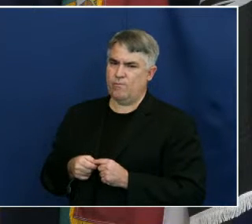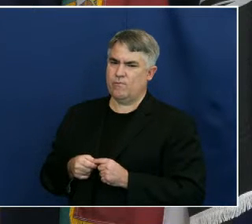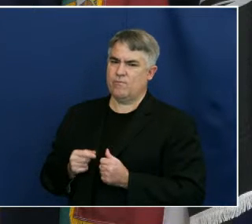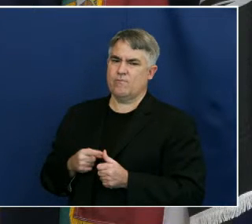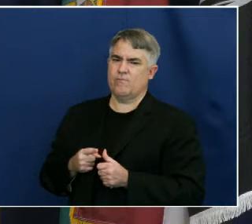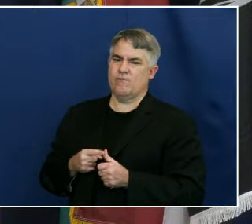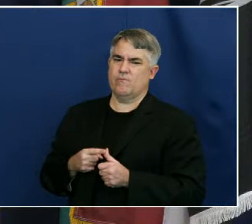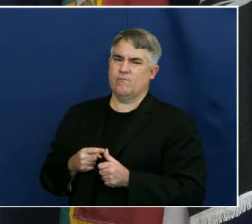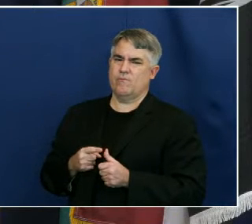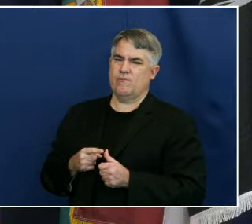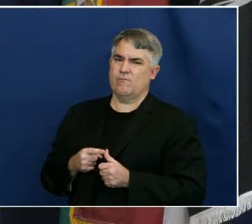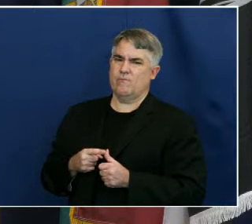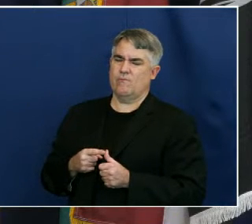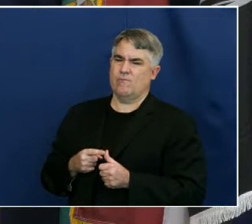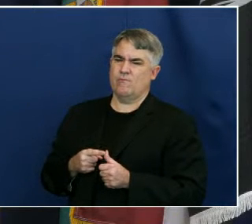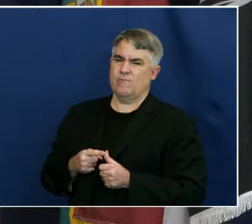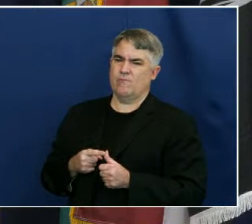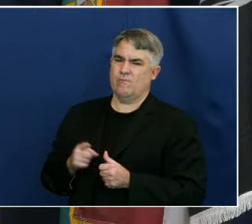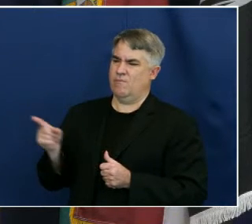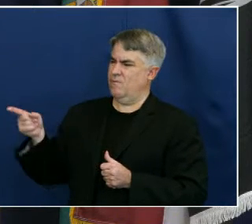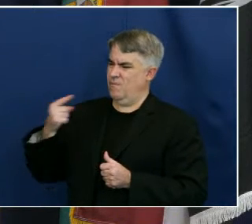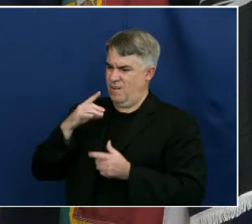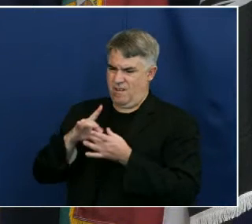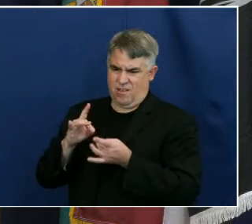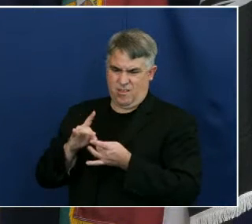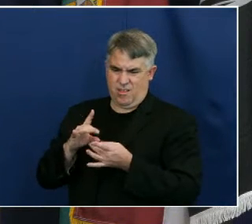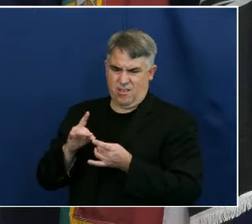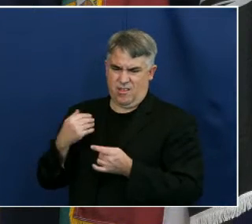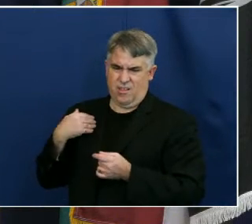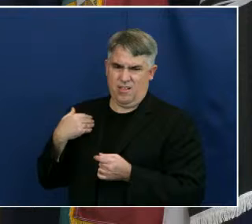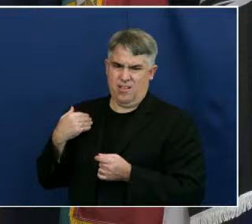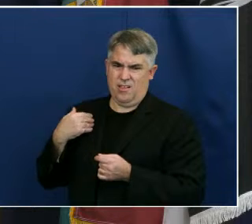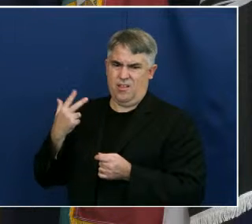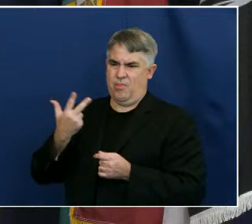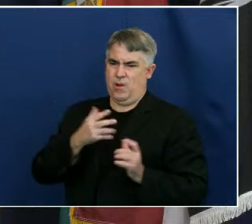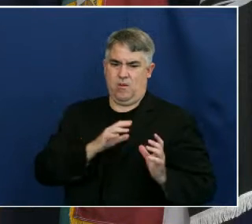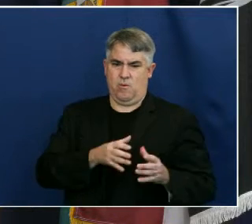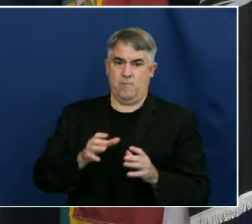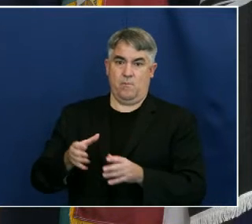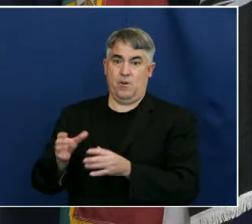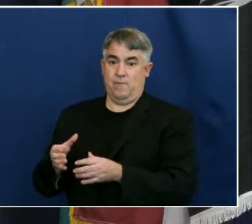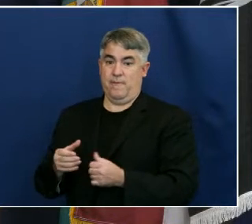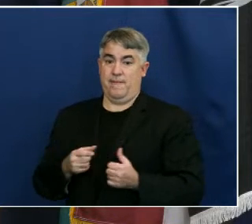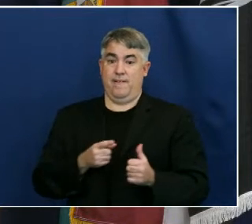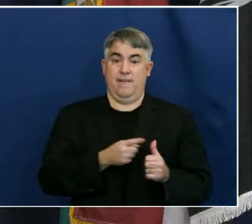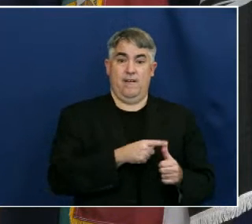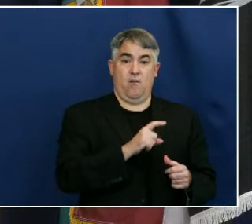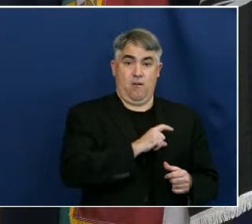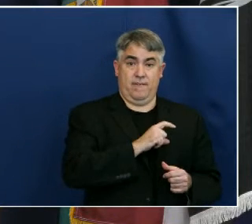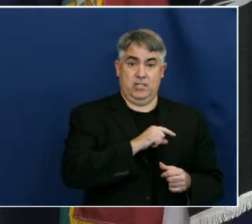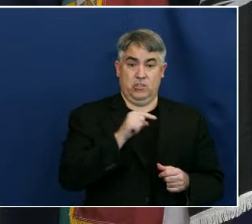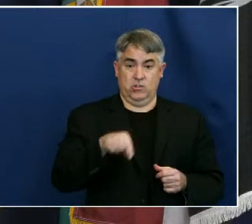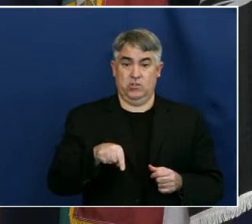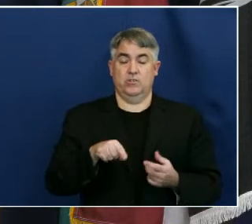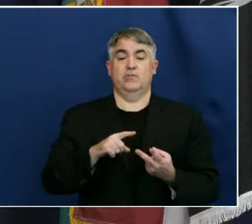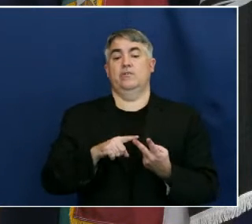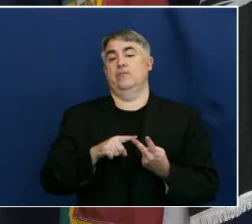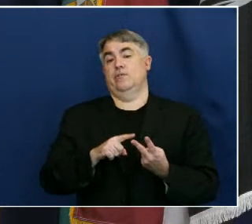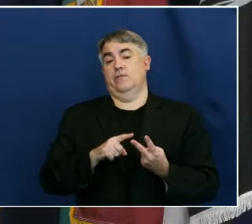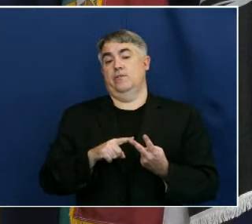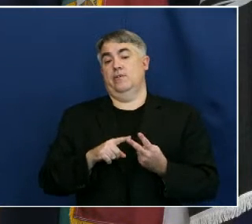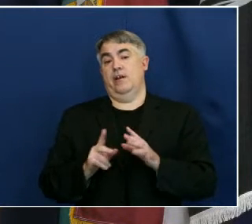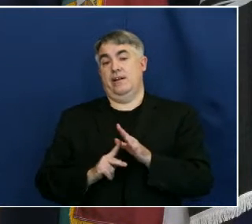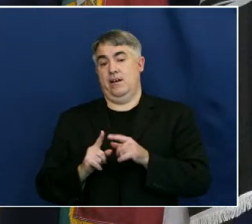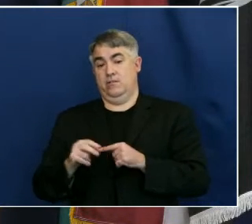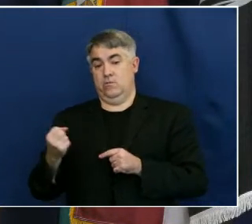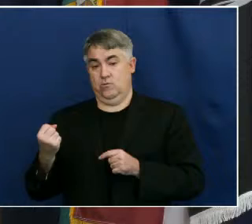pedantic. So you said that we have 3 different groups: law enforcement, TK to 12, and farm workers.